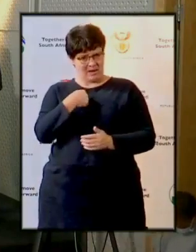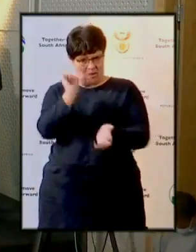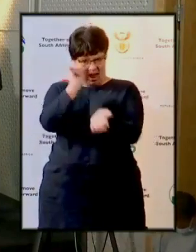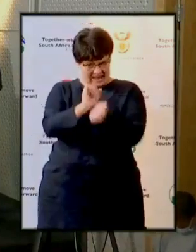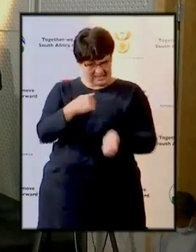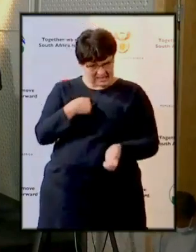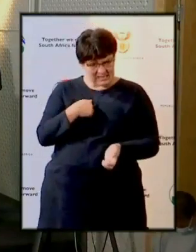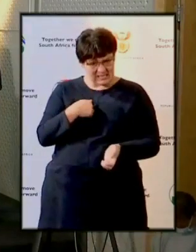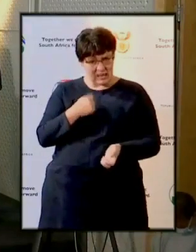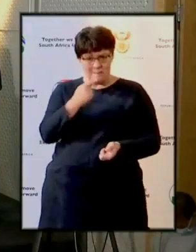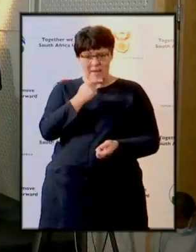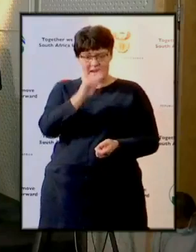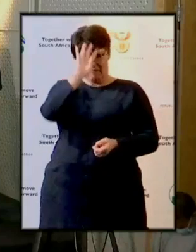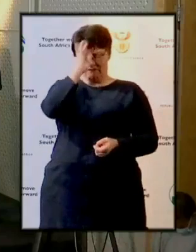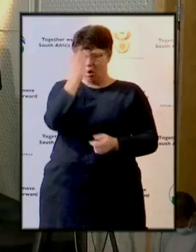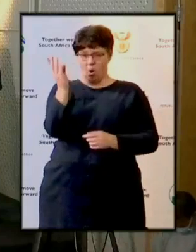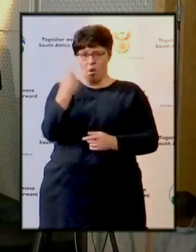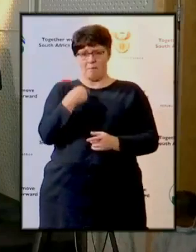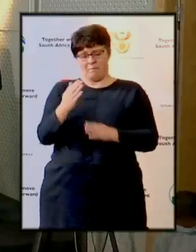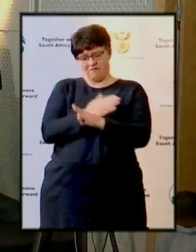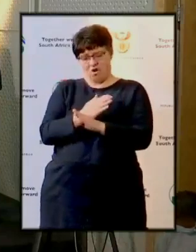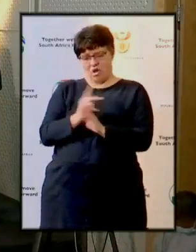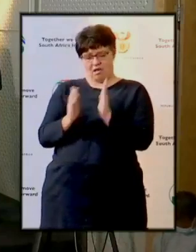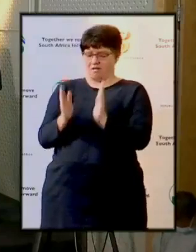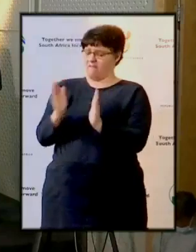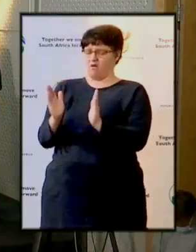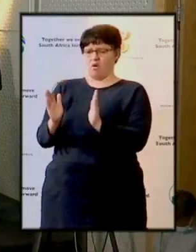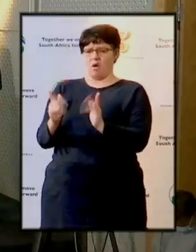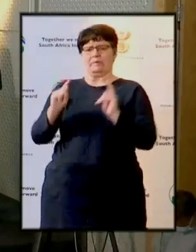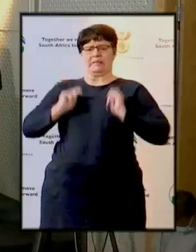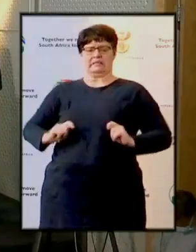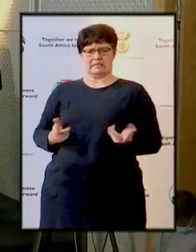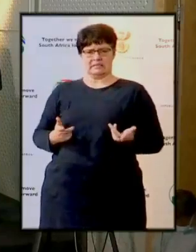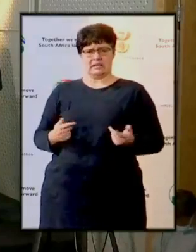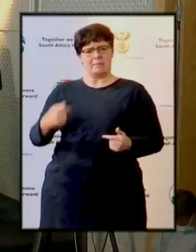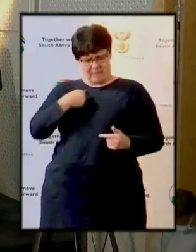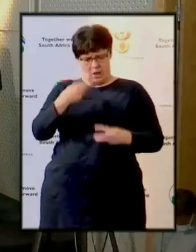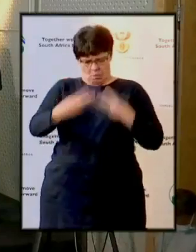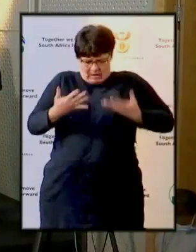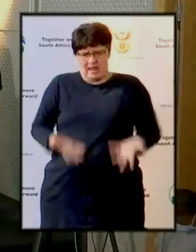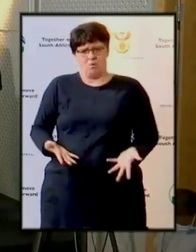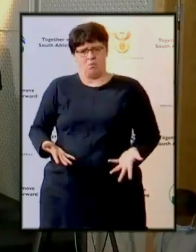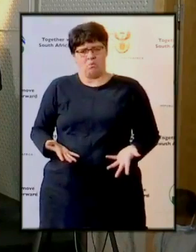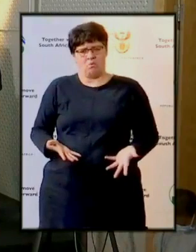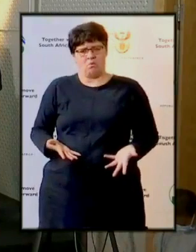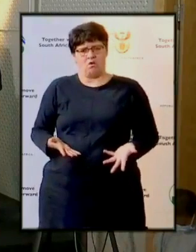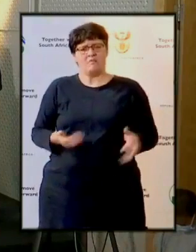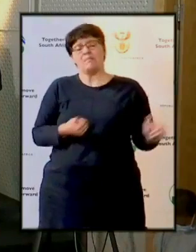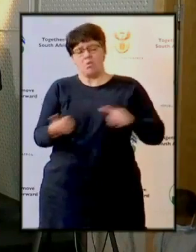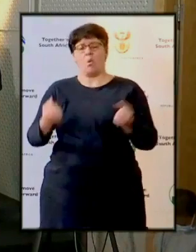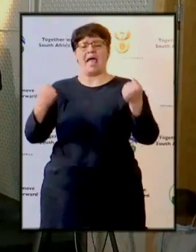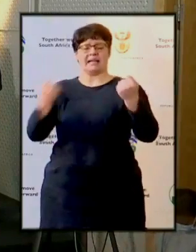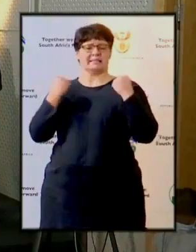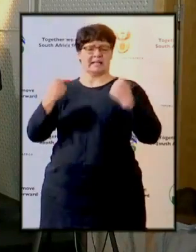arrested if maybe after 4 o'clock, just before 8 o'clock, I decide I'm so tired? Even right now, I'm at work. If I go and